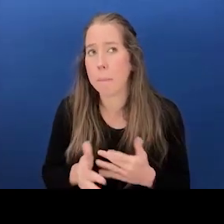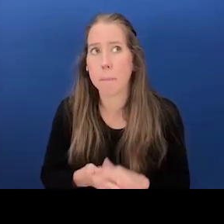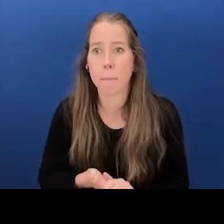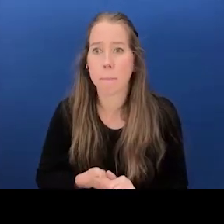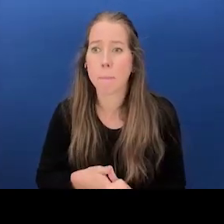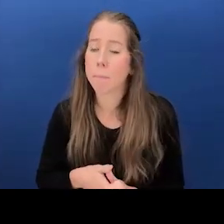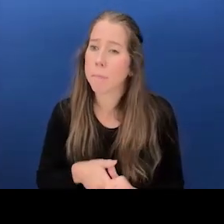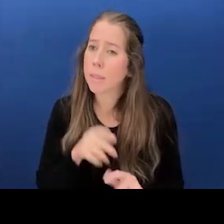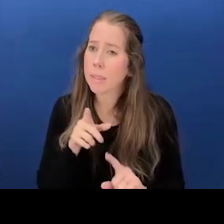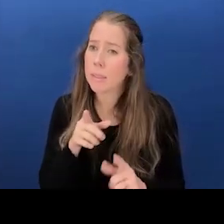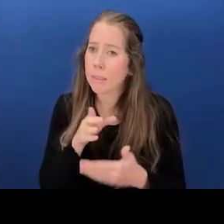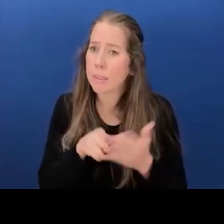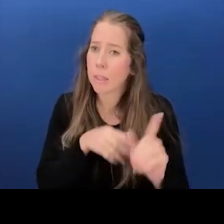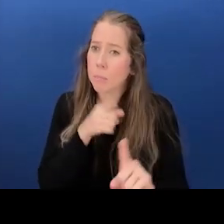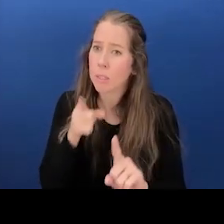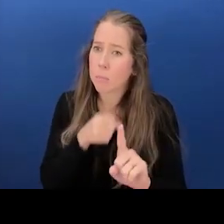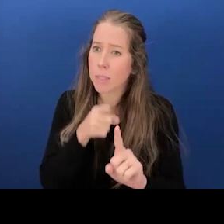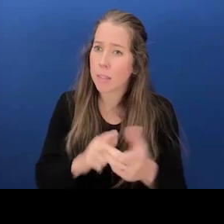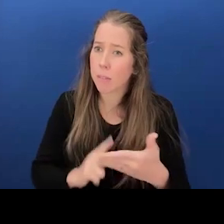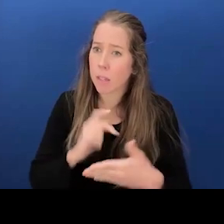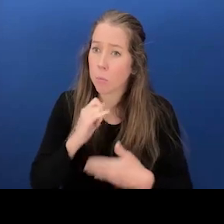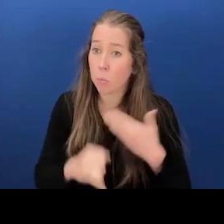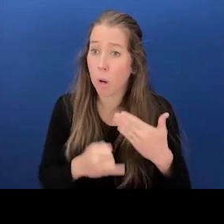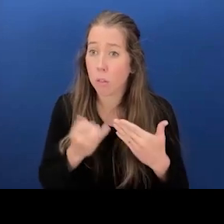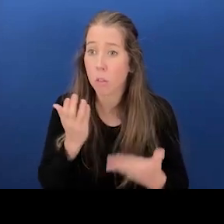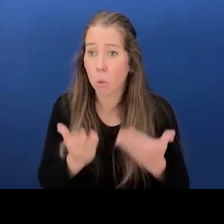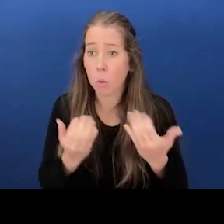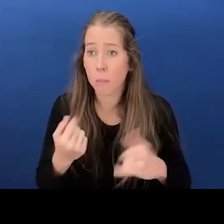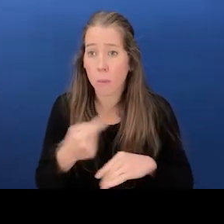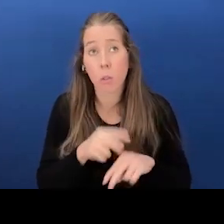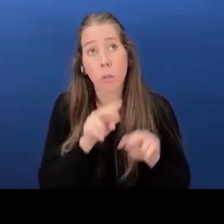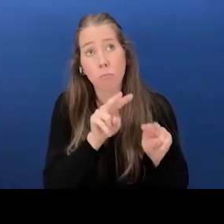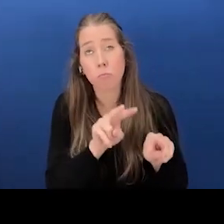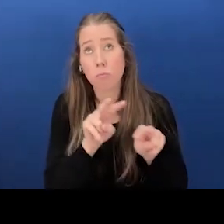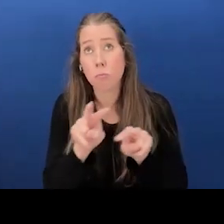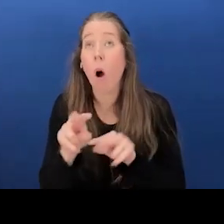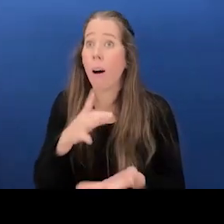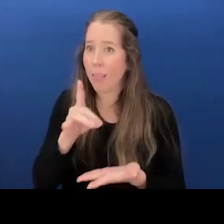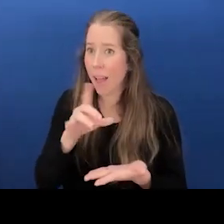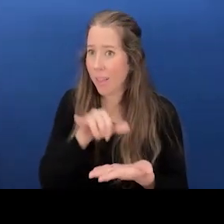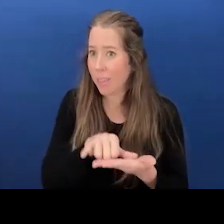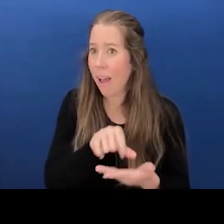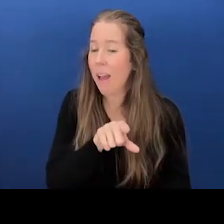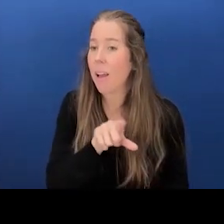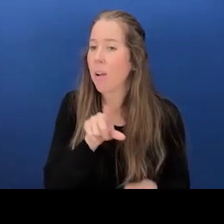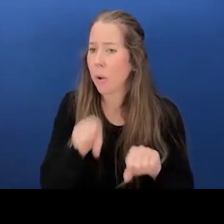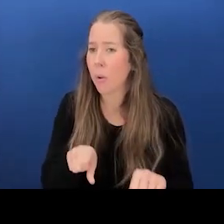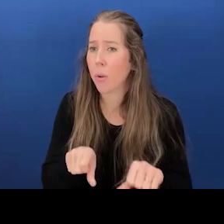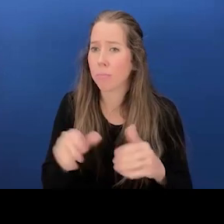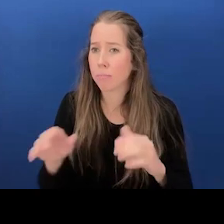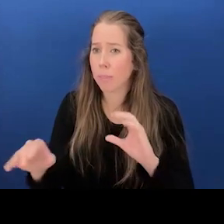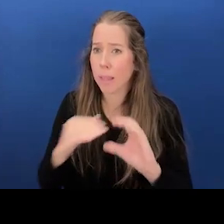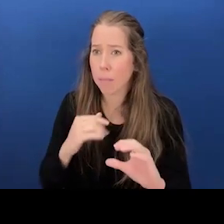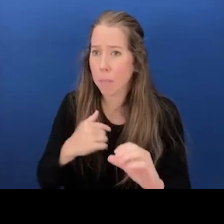particular projects. So if you see something that you'd like, send an email to me,